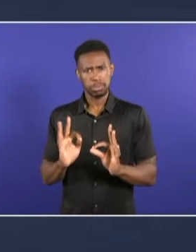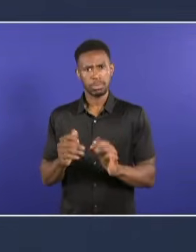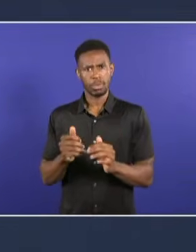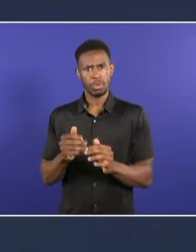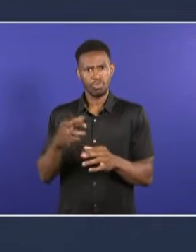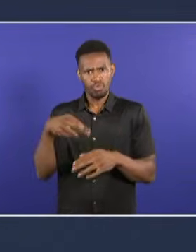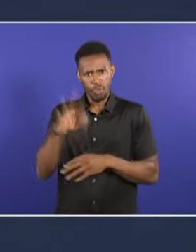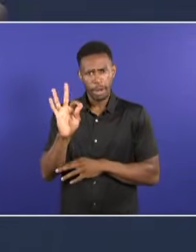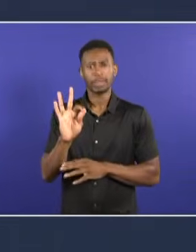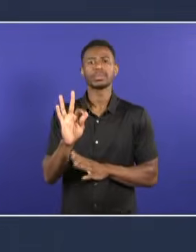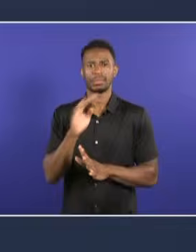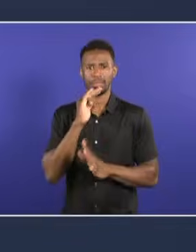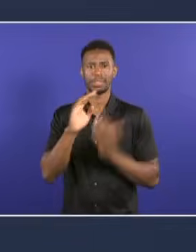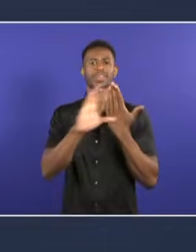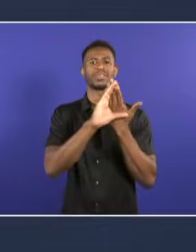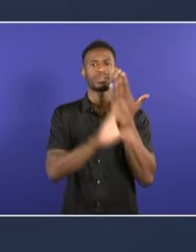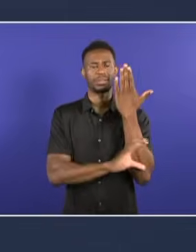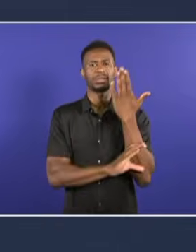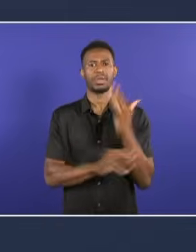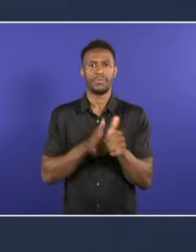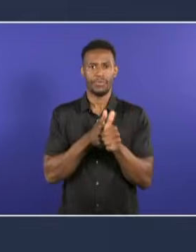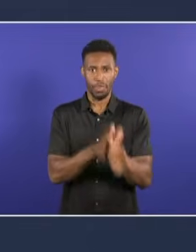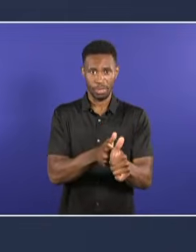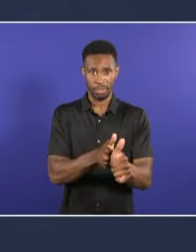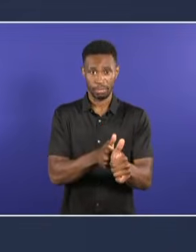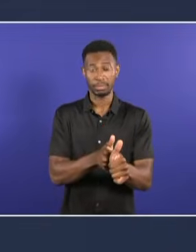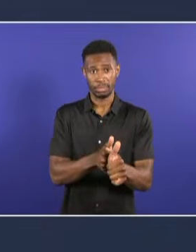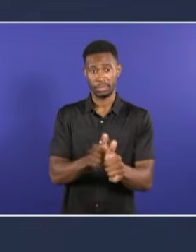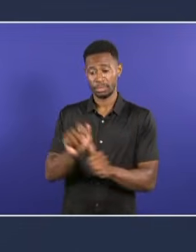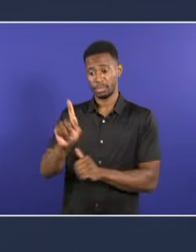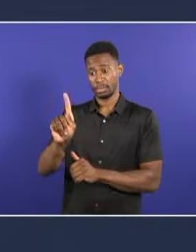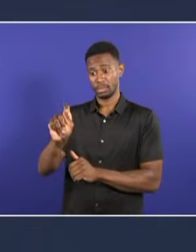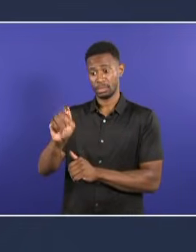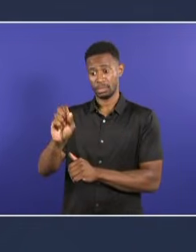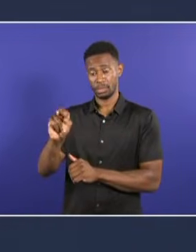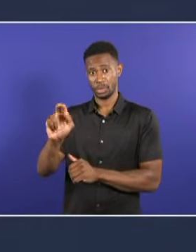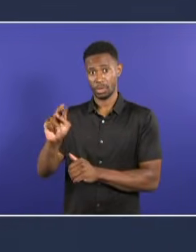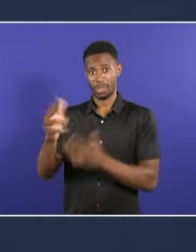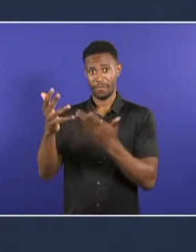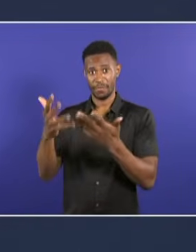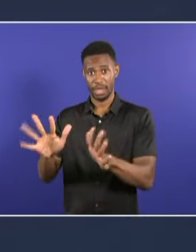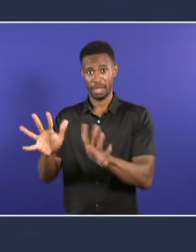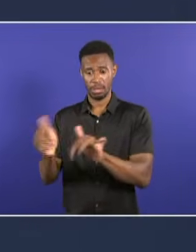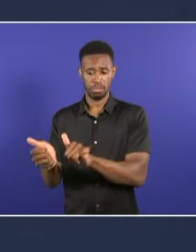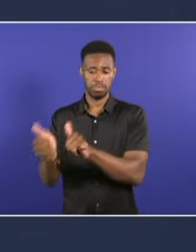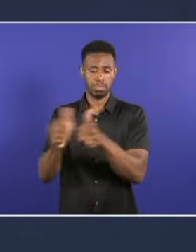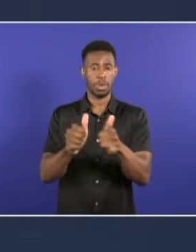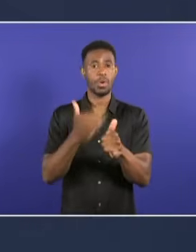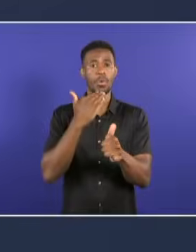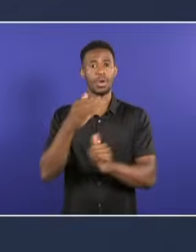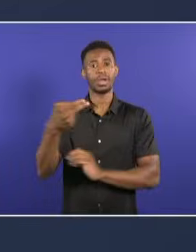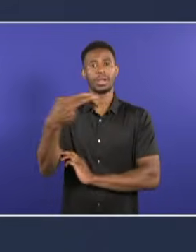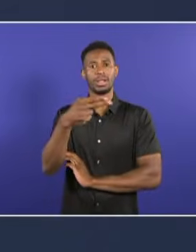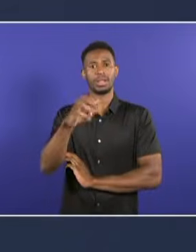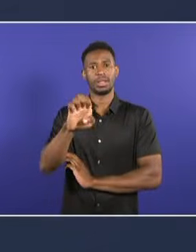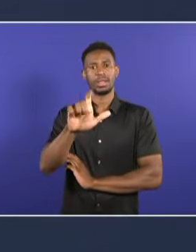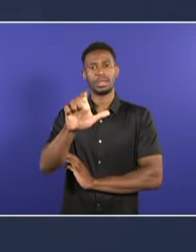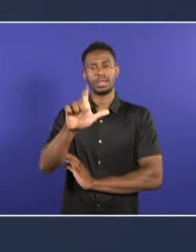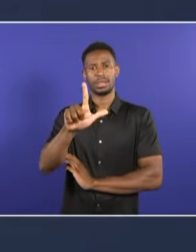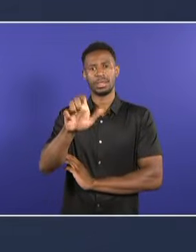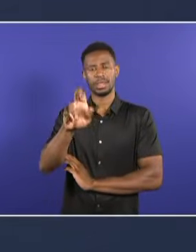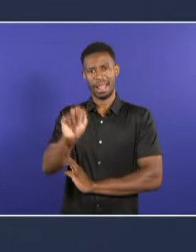After Tony came Helen. In 2004, I attended a DA youth meeting in